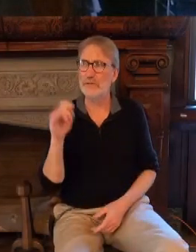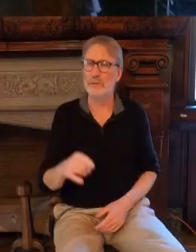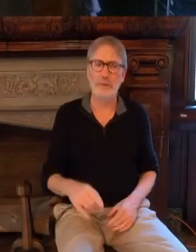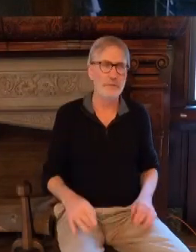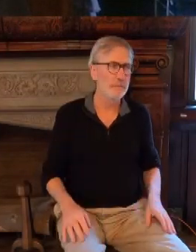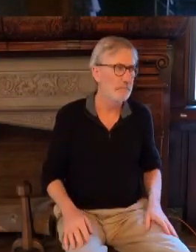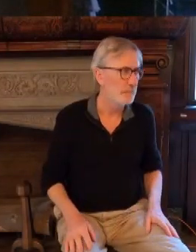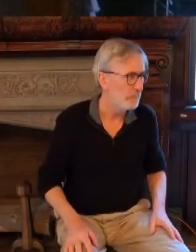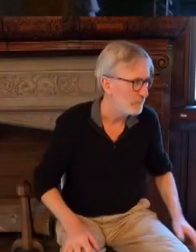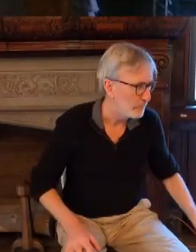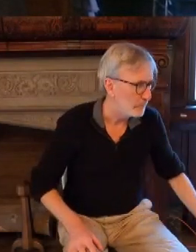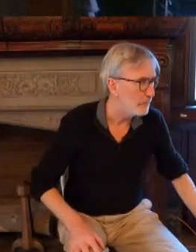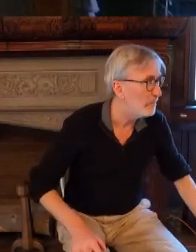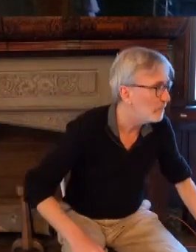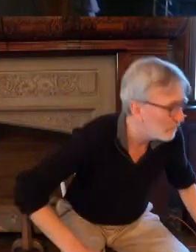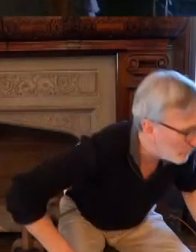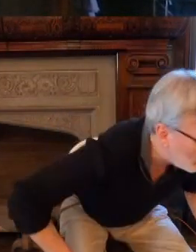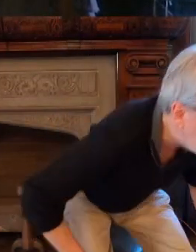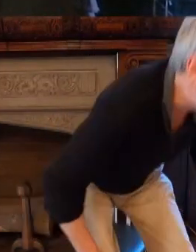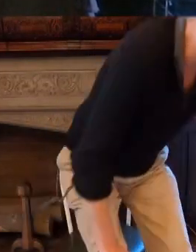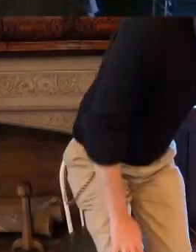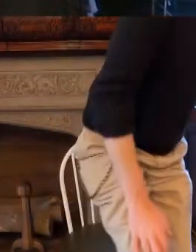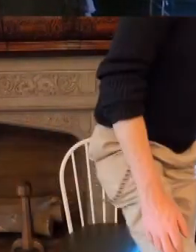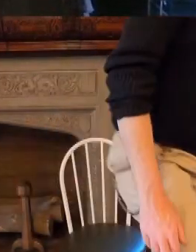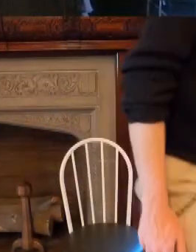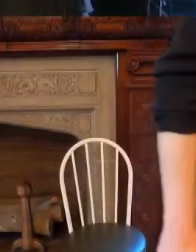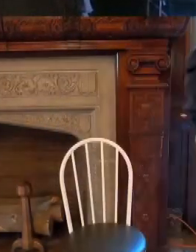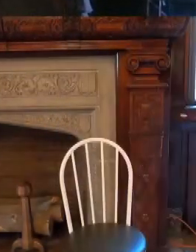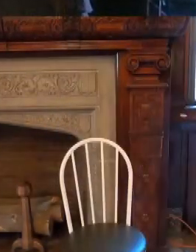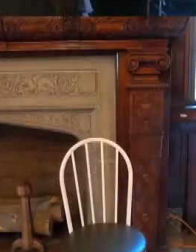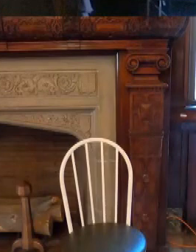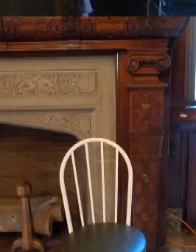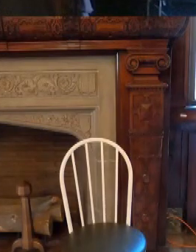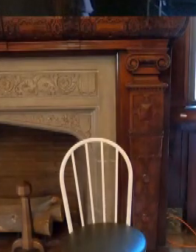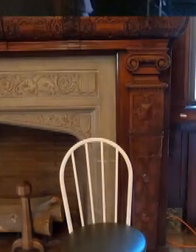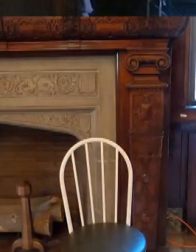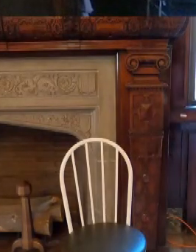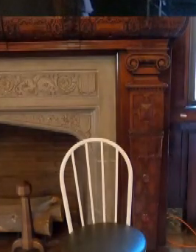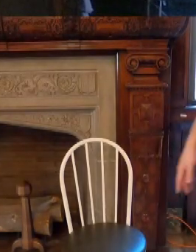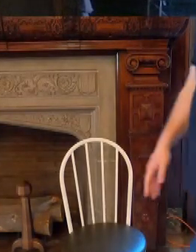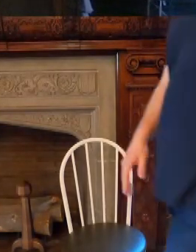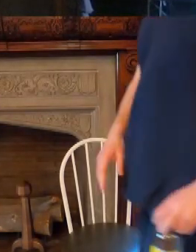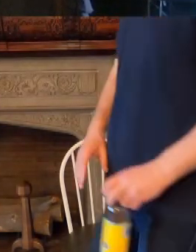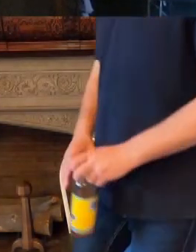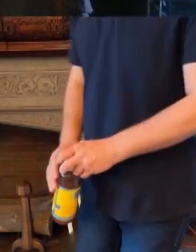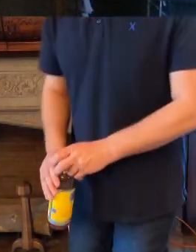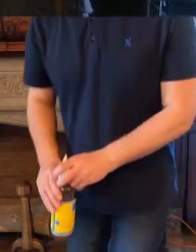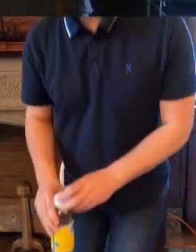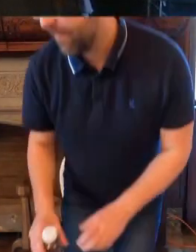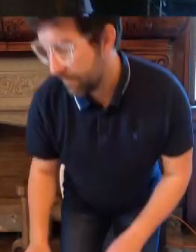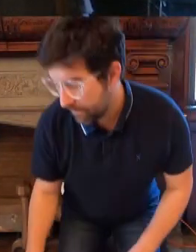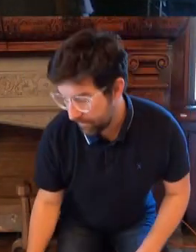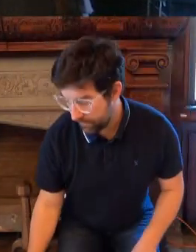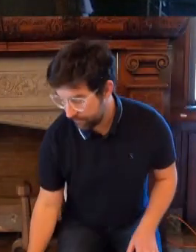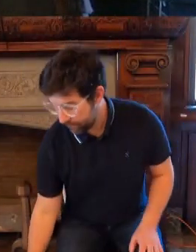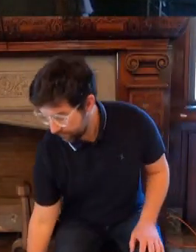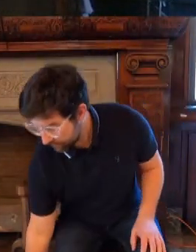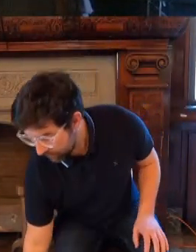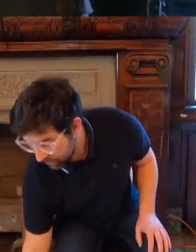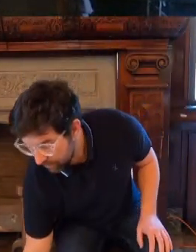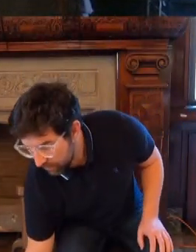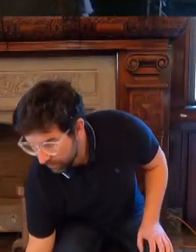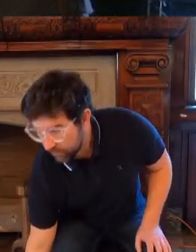Let me think. So, by and large, right turn arrows are a treatment we don't pursue. In most cases, because there's